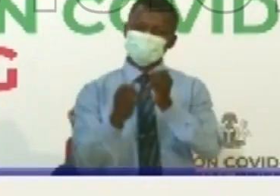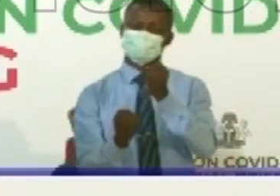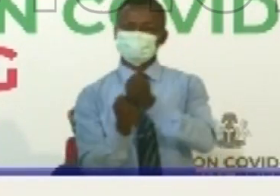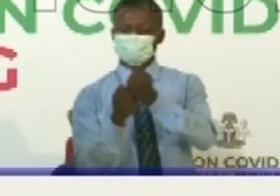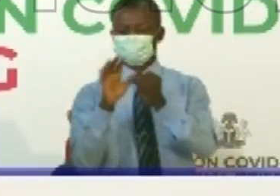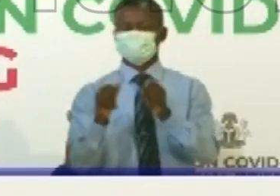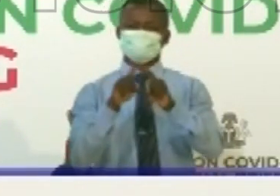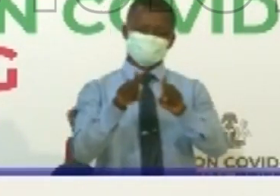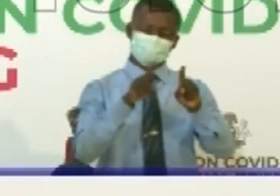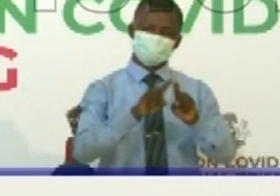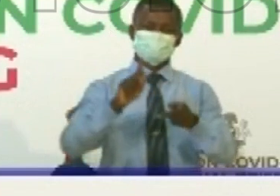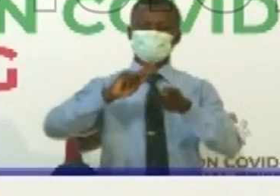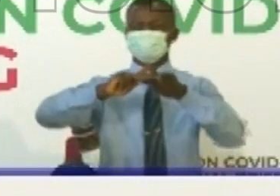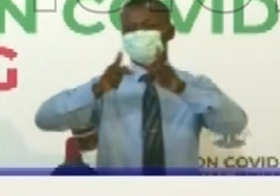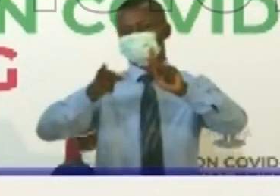various partners